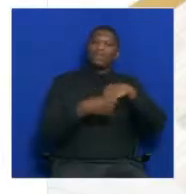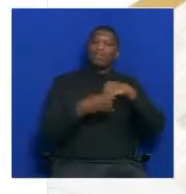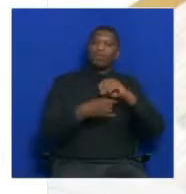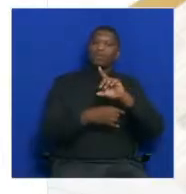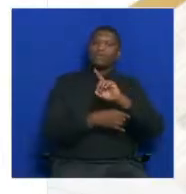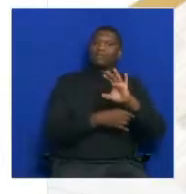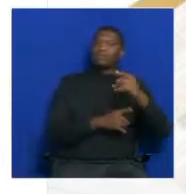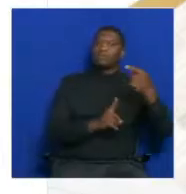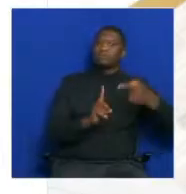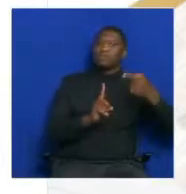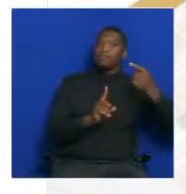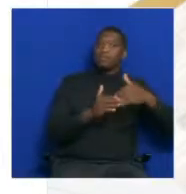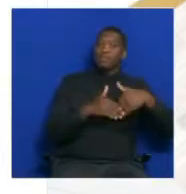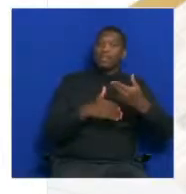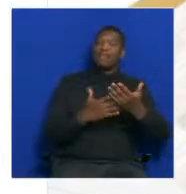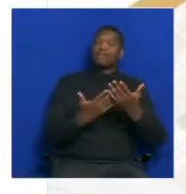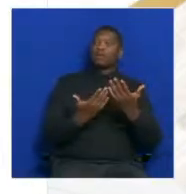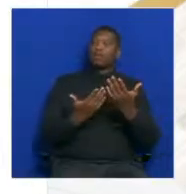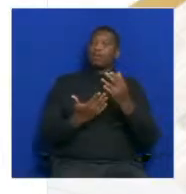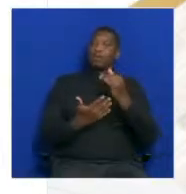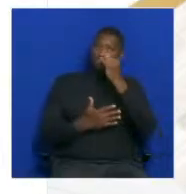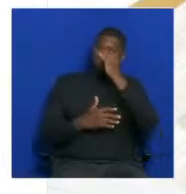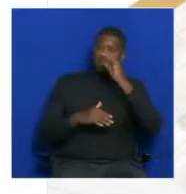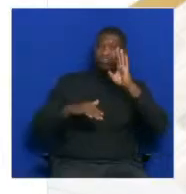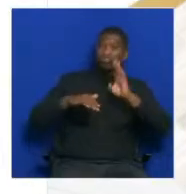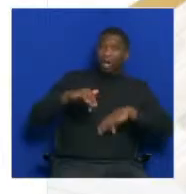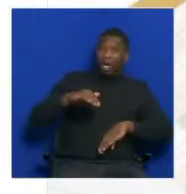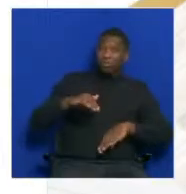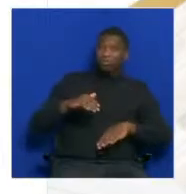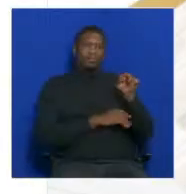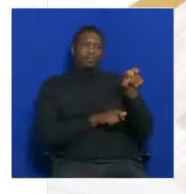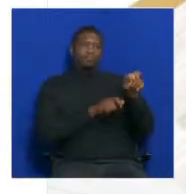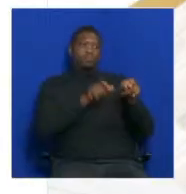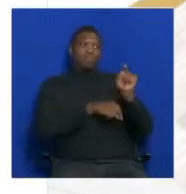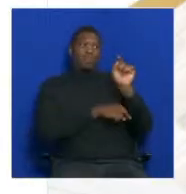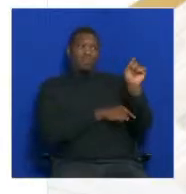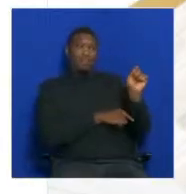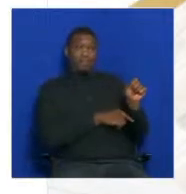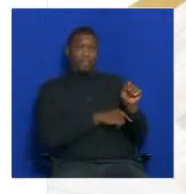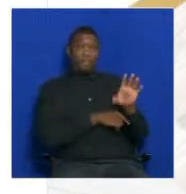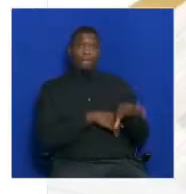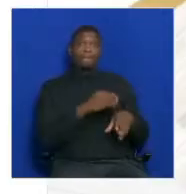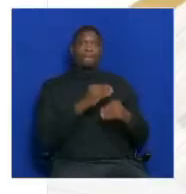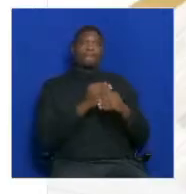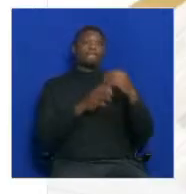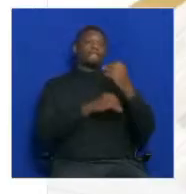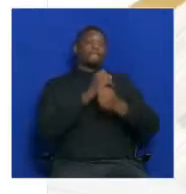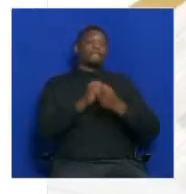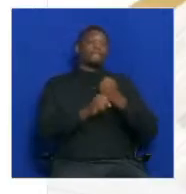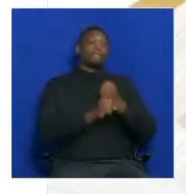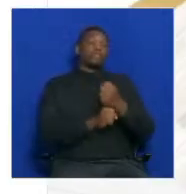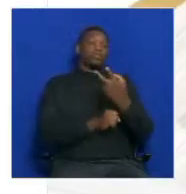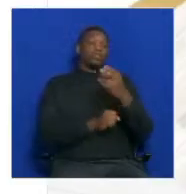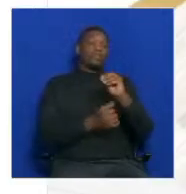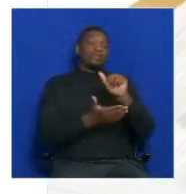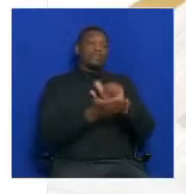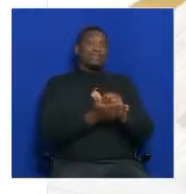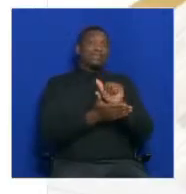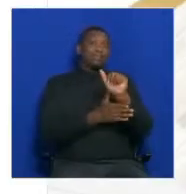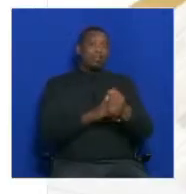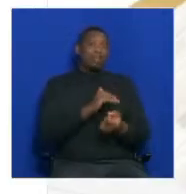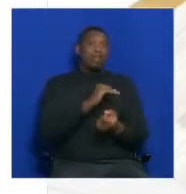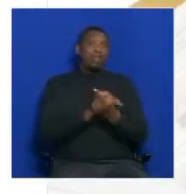criminally charged, which I regarded as unlawful. 2016, I was dismissed in absentia after